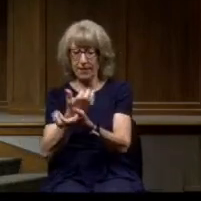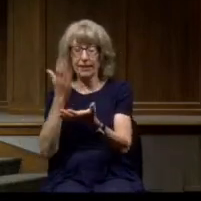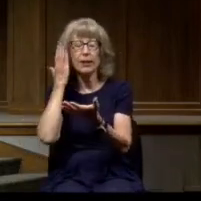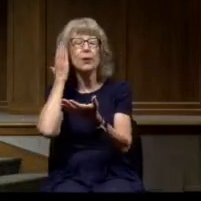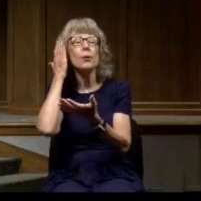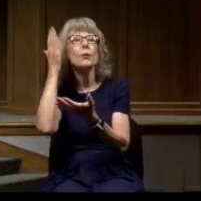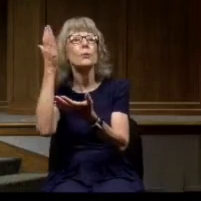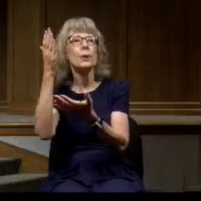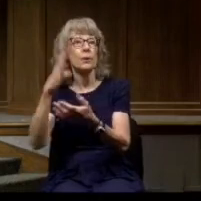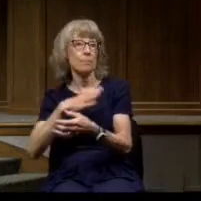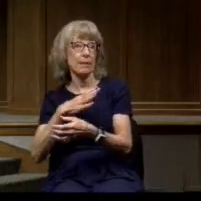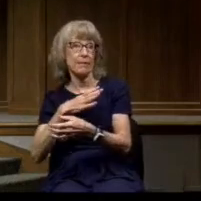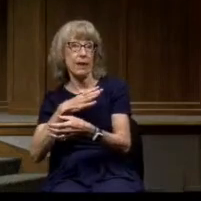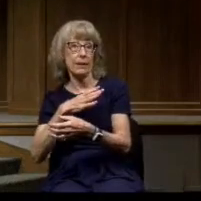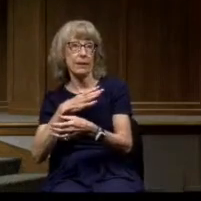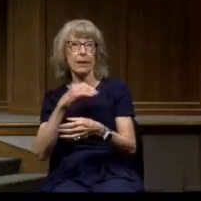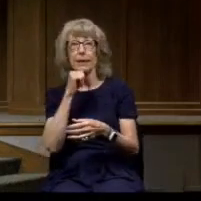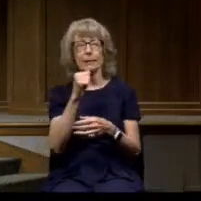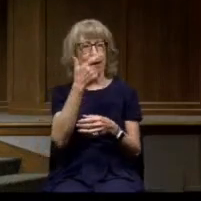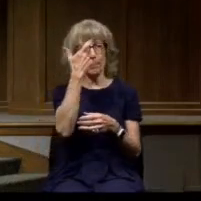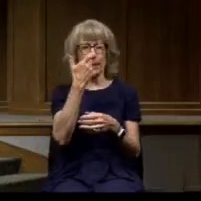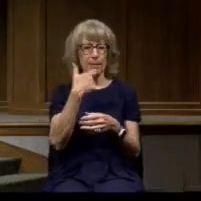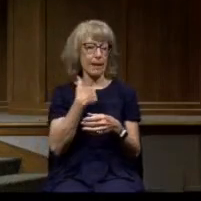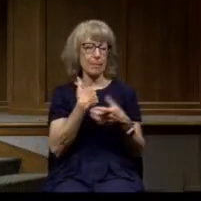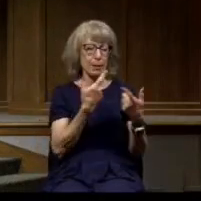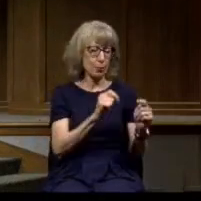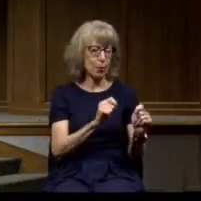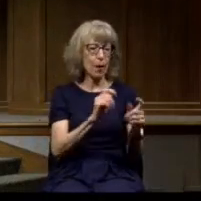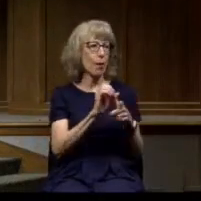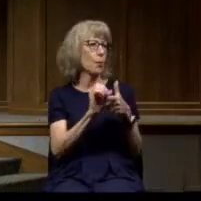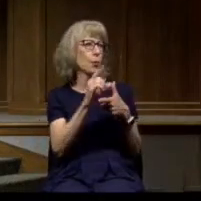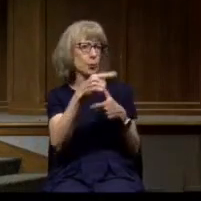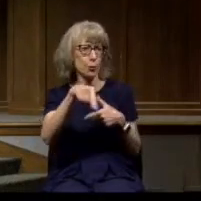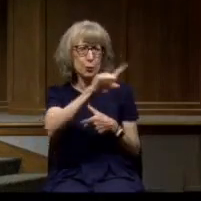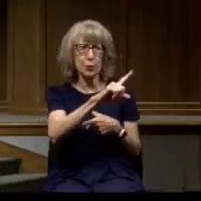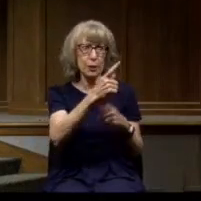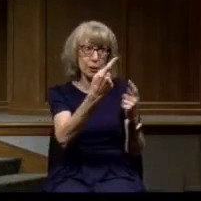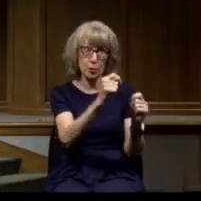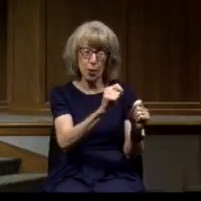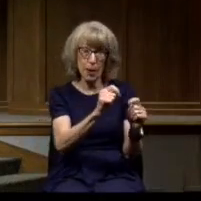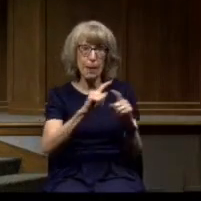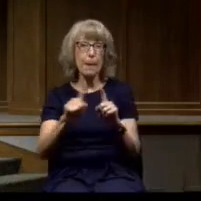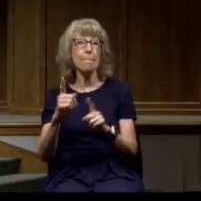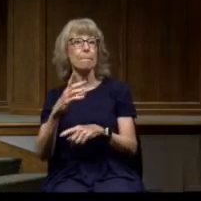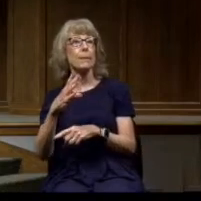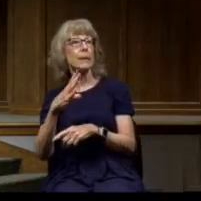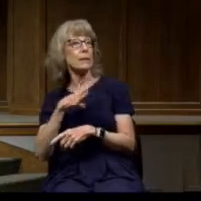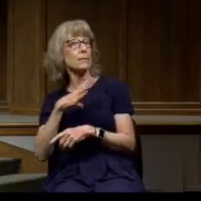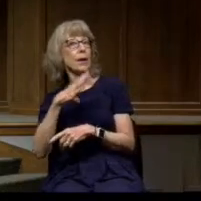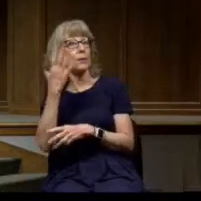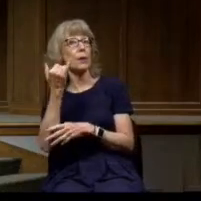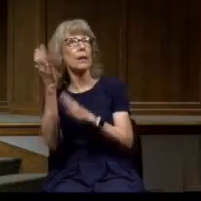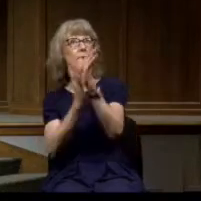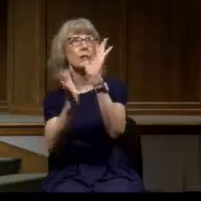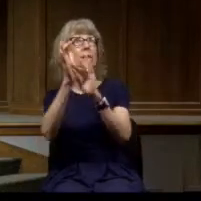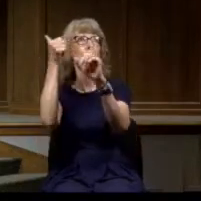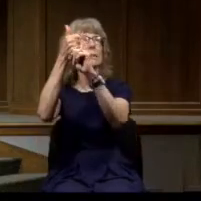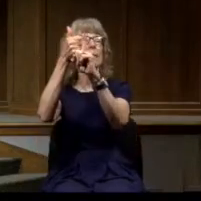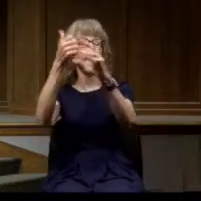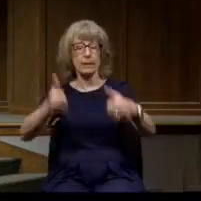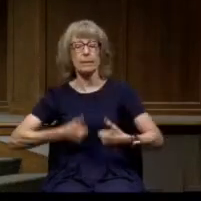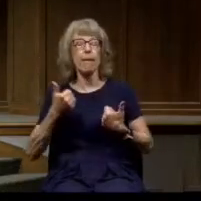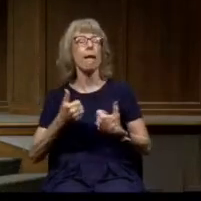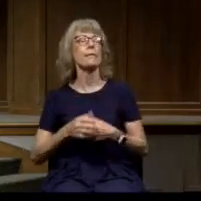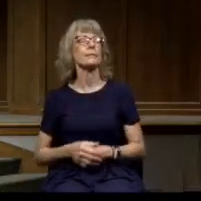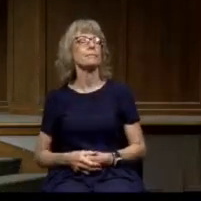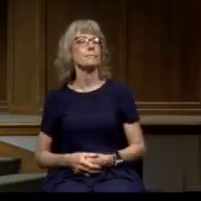And it's not because you're going to try really hard. And it's not because I'm going to try really hard. Things are going to be fine because Jesus is alive. It's